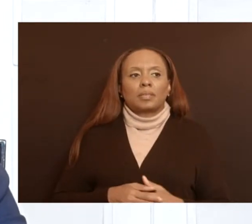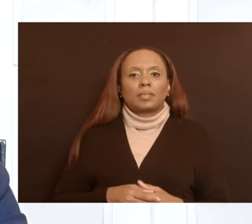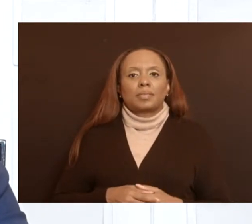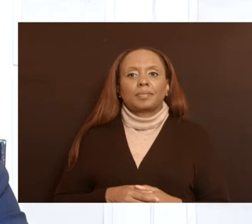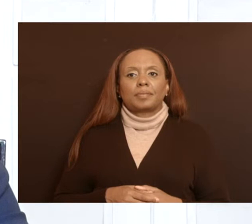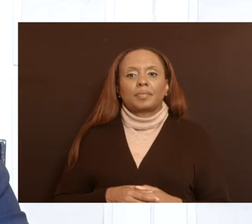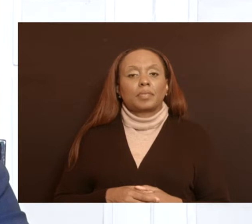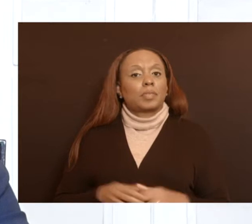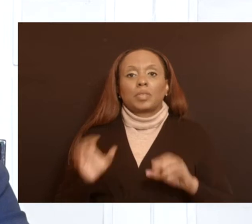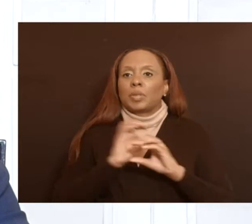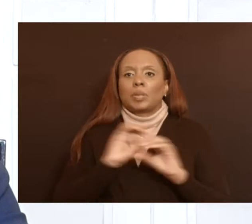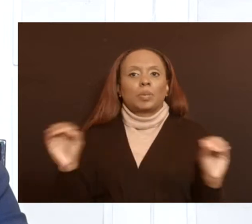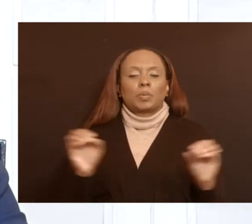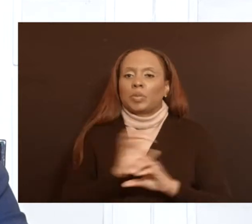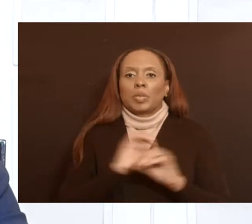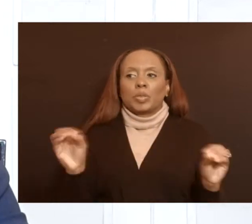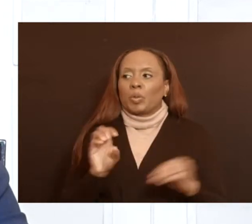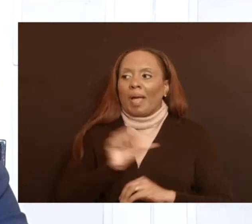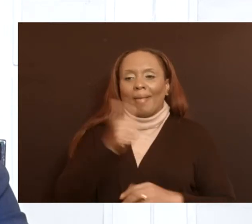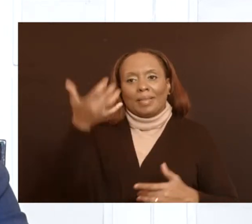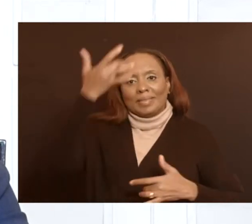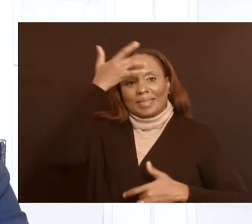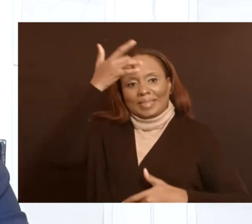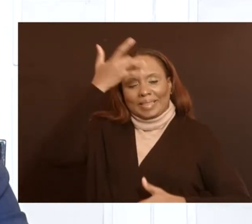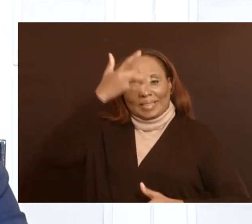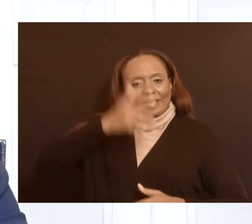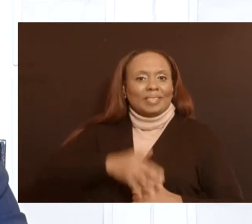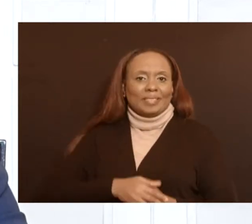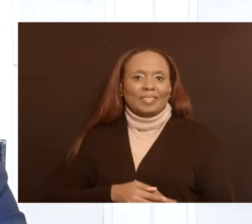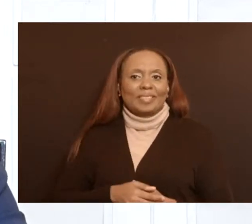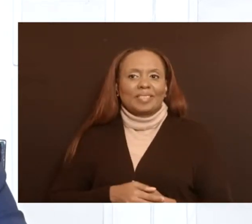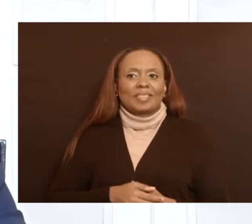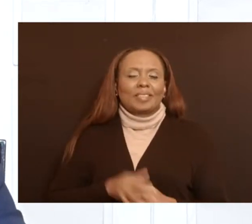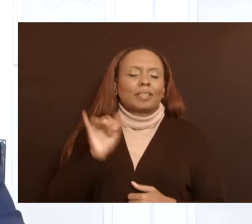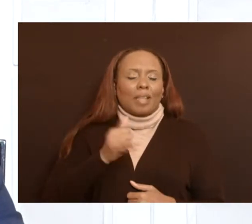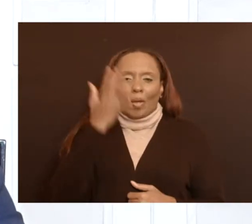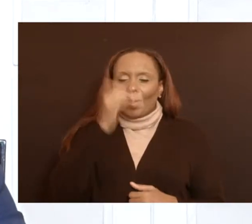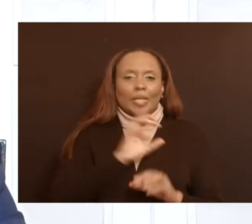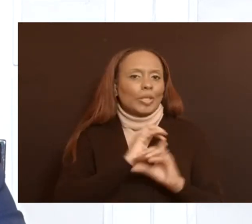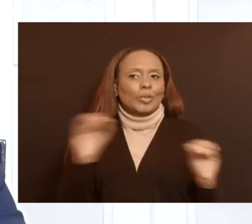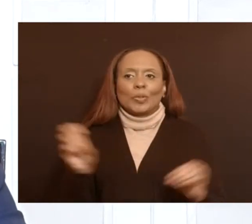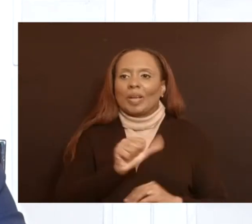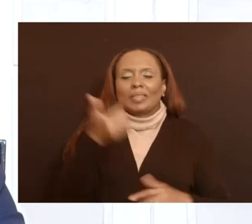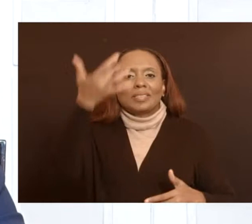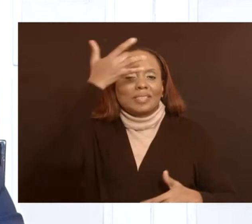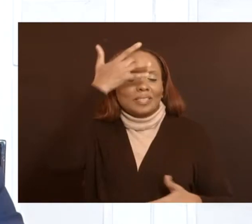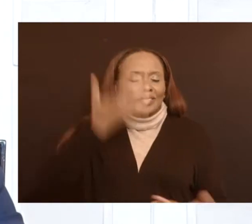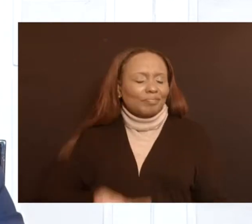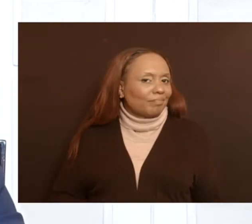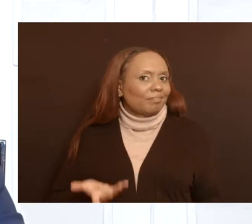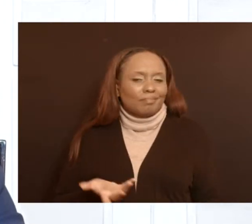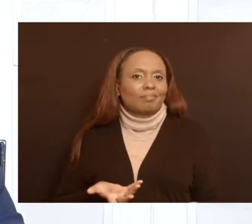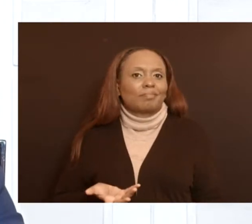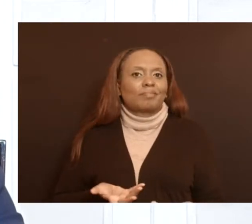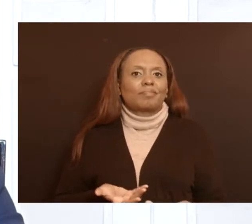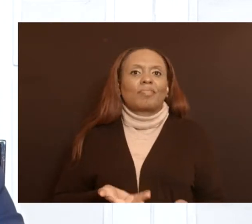comorbidities in these individuals. And that's exactly the point. This is exactly why I'm stressing on young people.